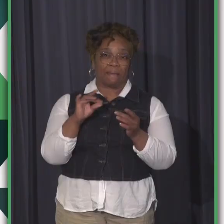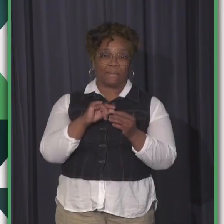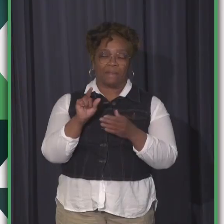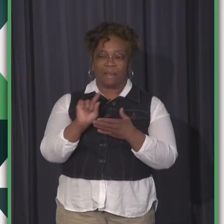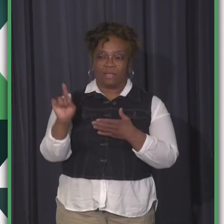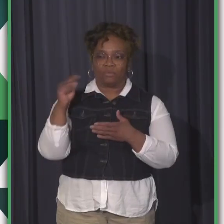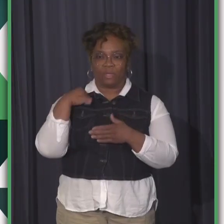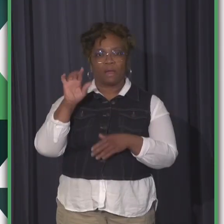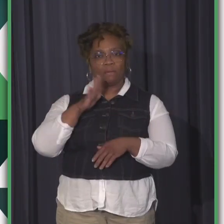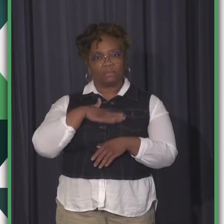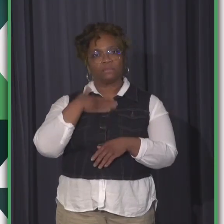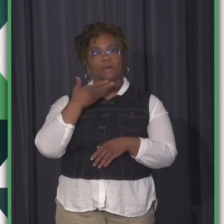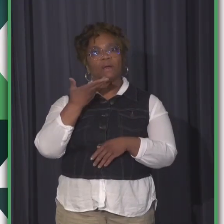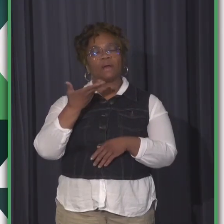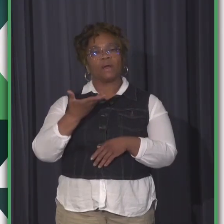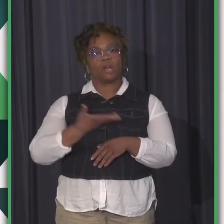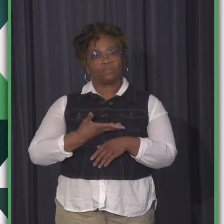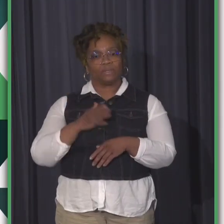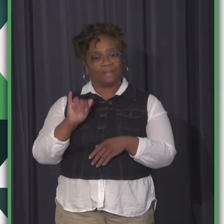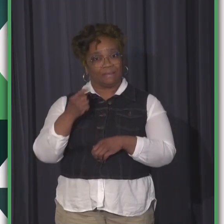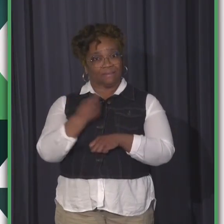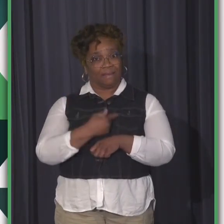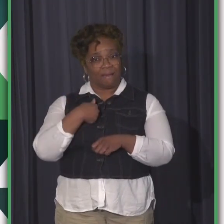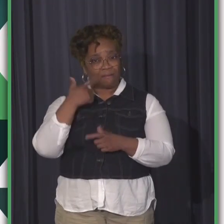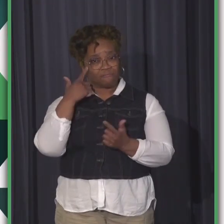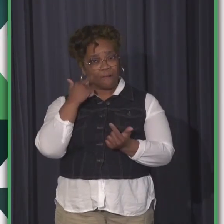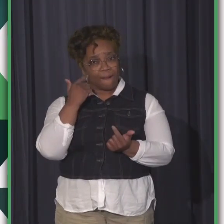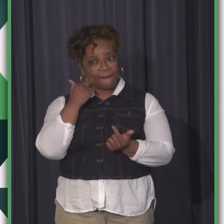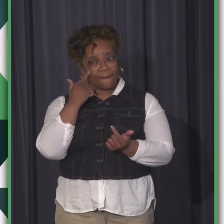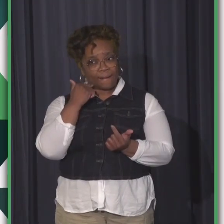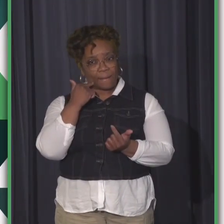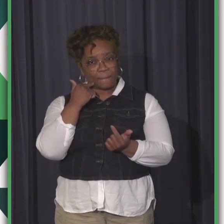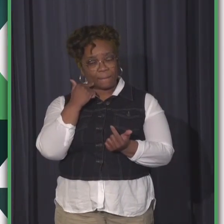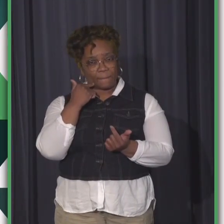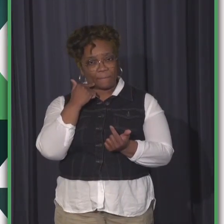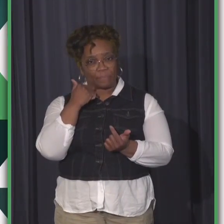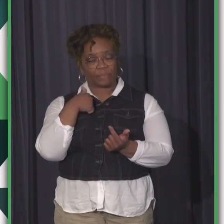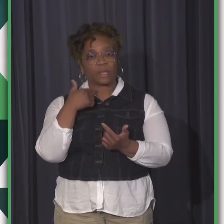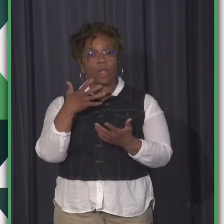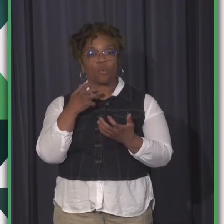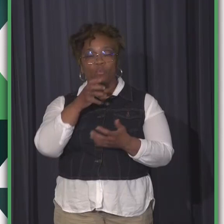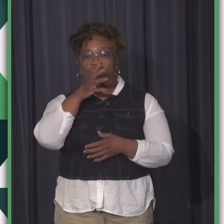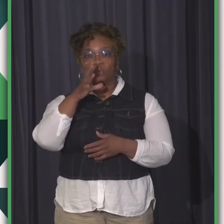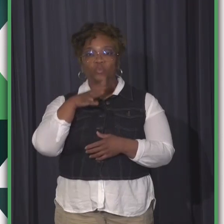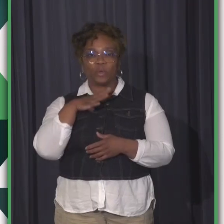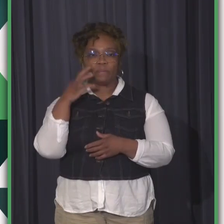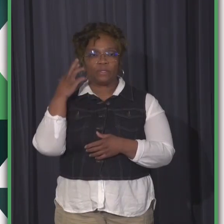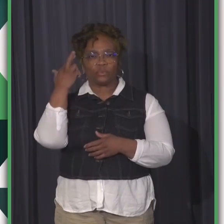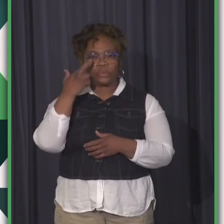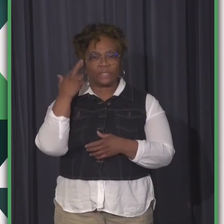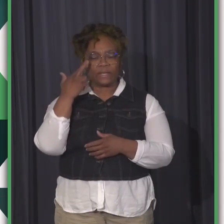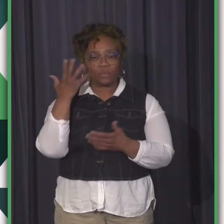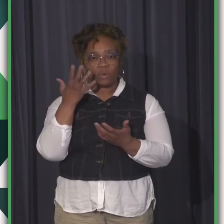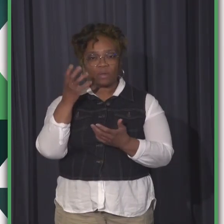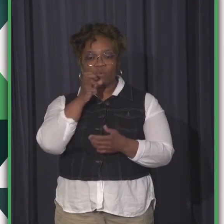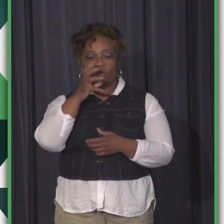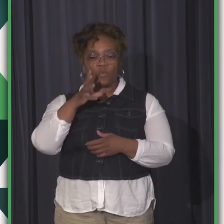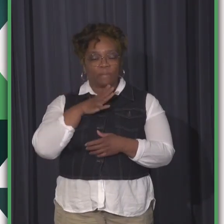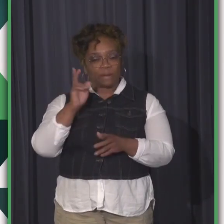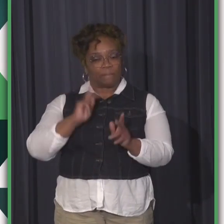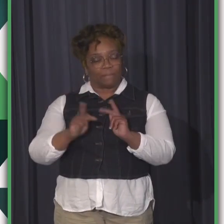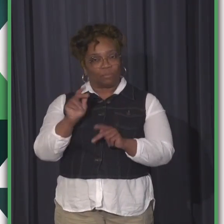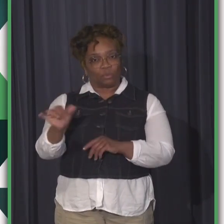upset about it, and I cried that day. But the fact is, I want the women to realize they're human beings. They're